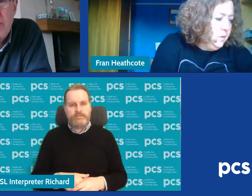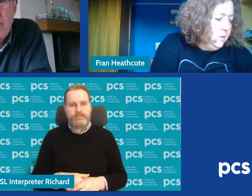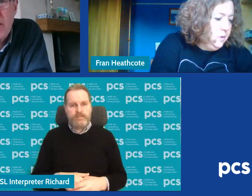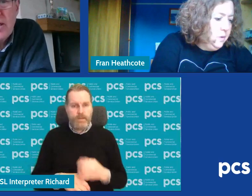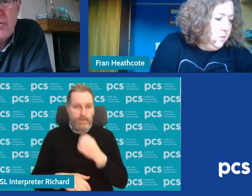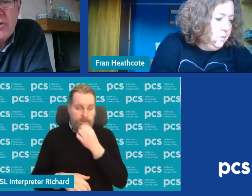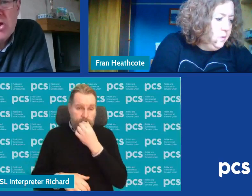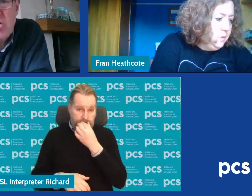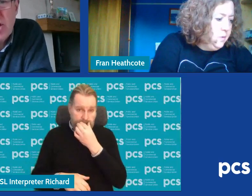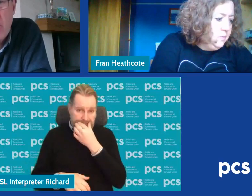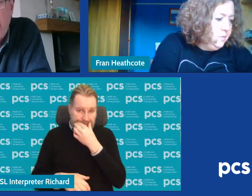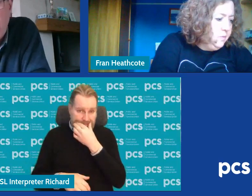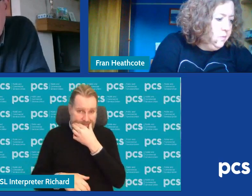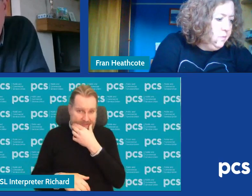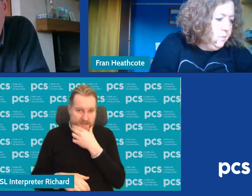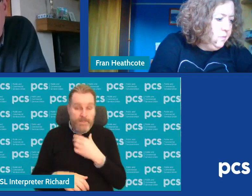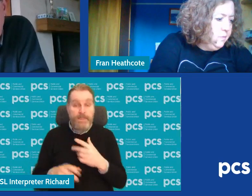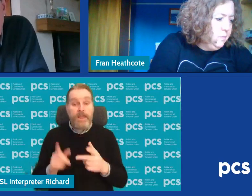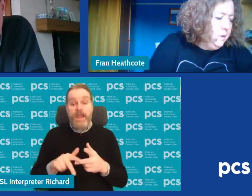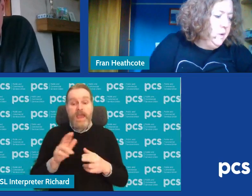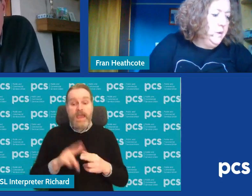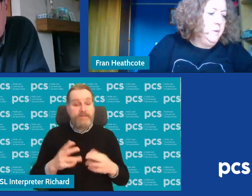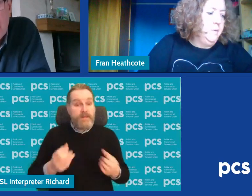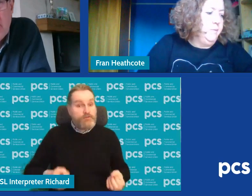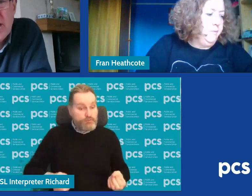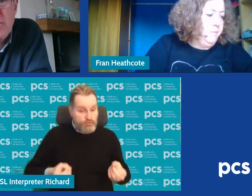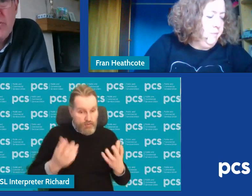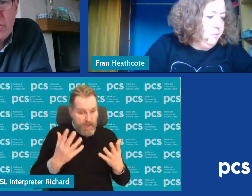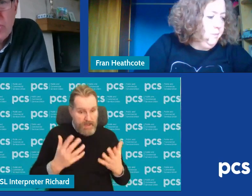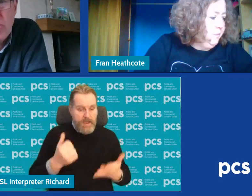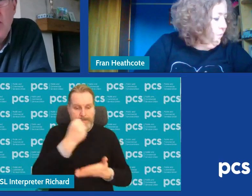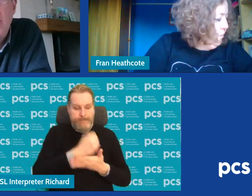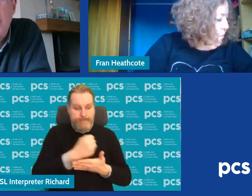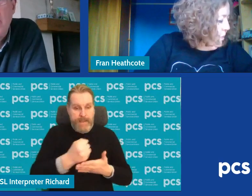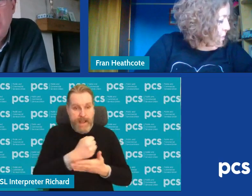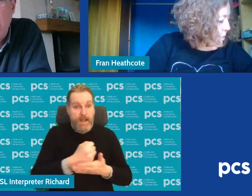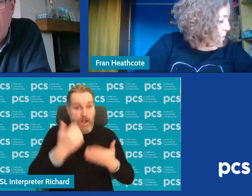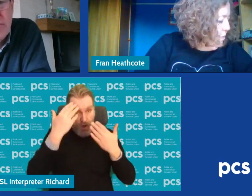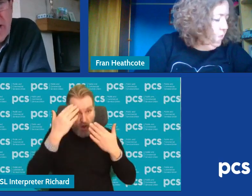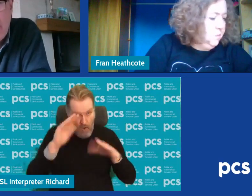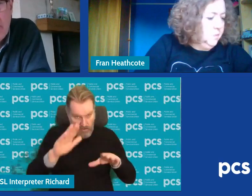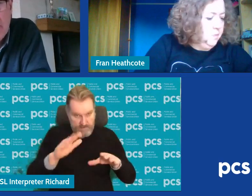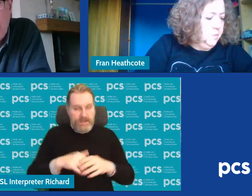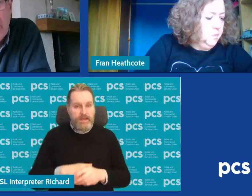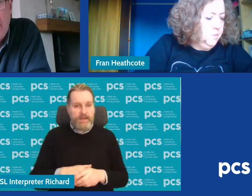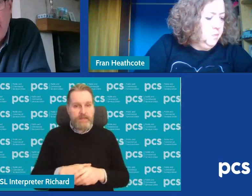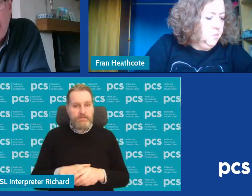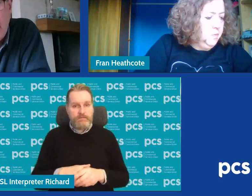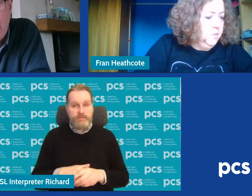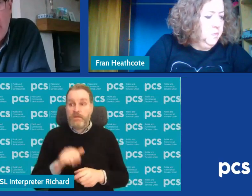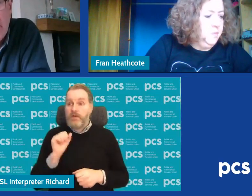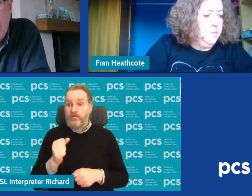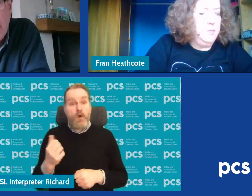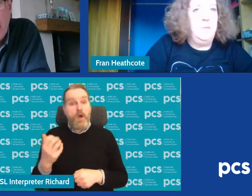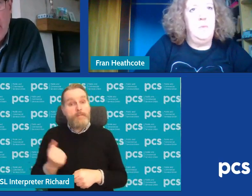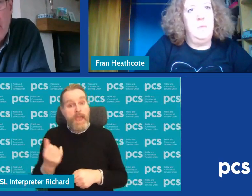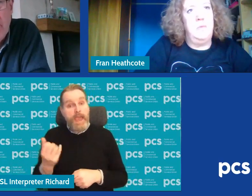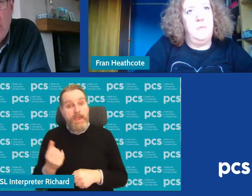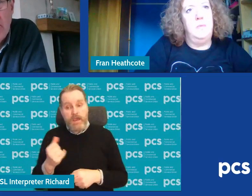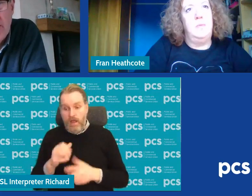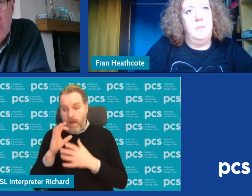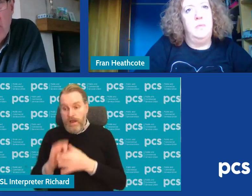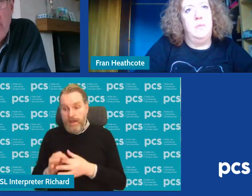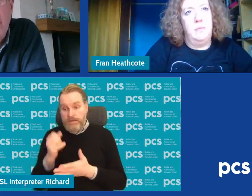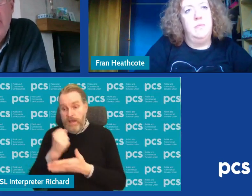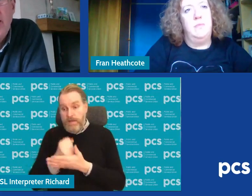if there's a strike over a bank holiday and it takes place the day before, it does not affect people's pay for the bank holiday period where